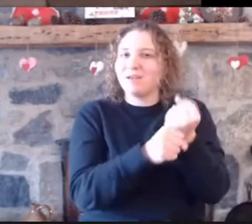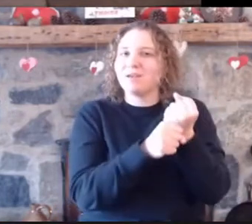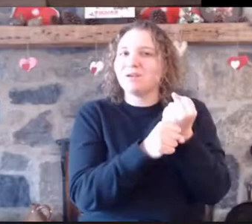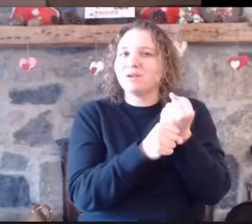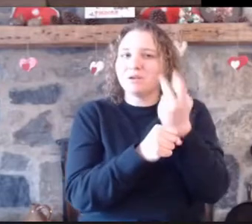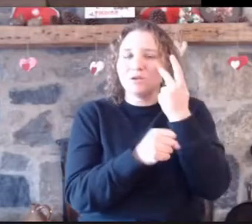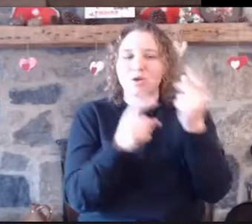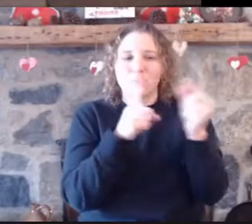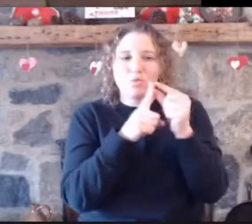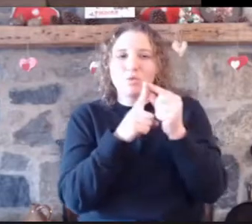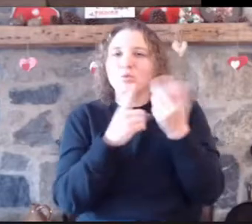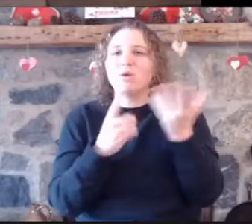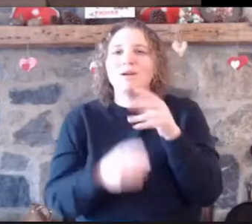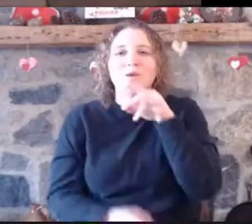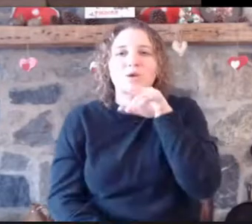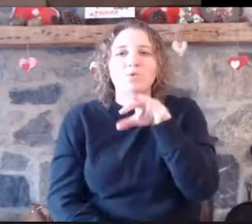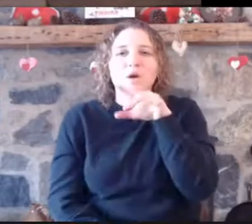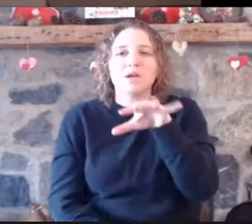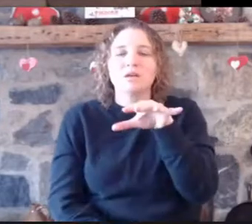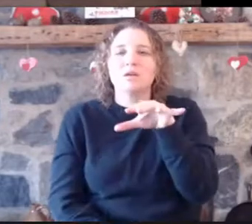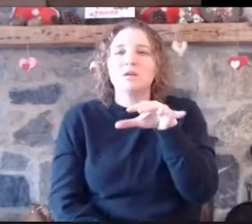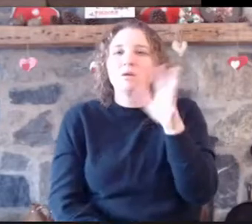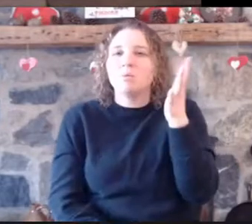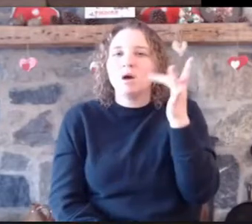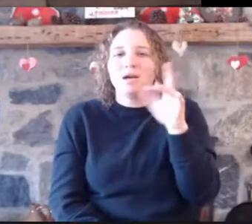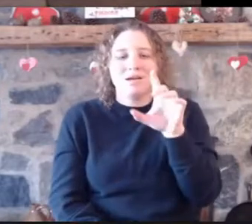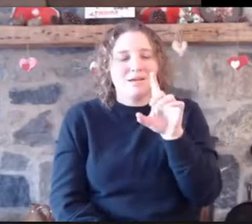used because they didn't have the word dinosaur.